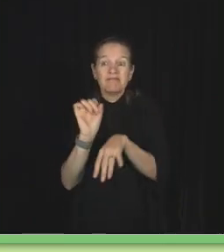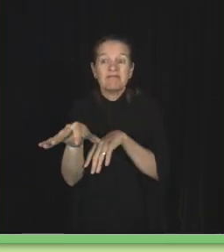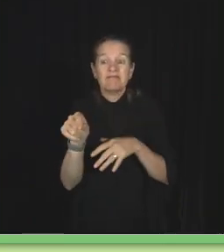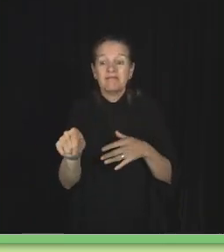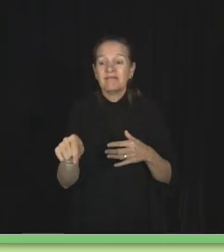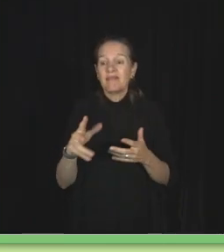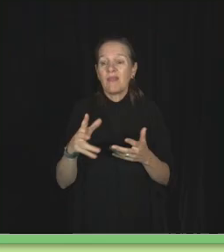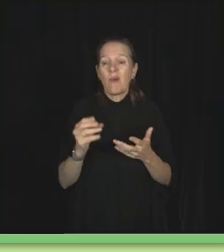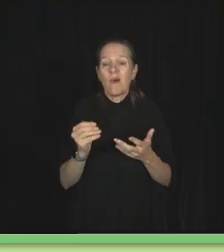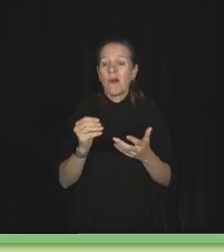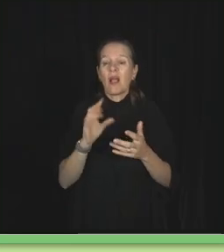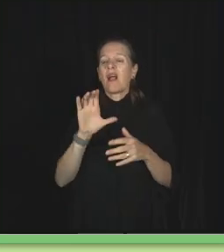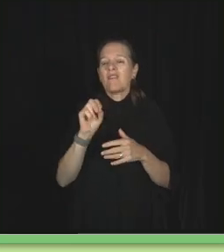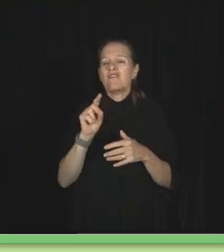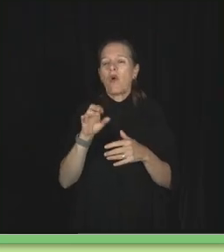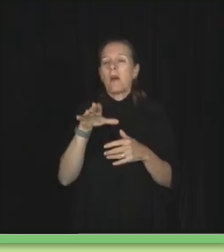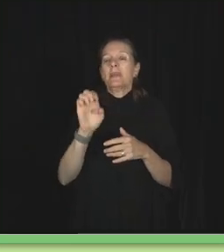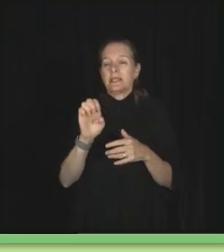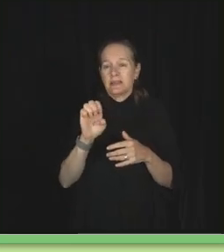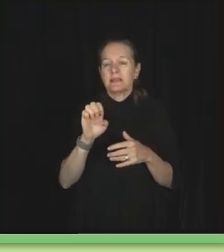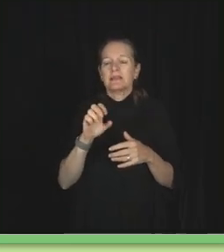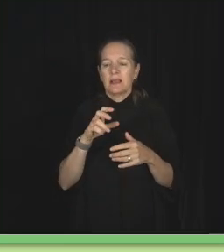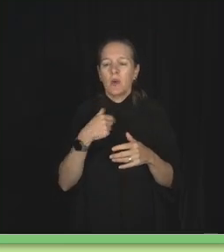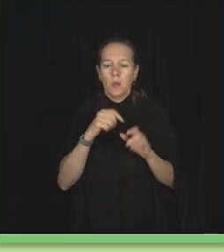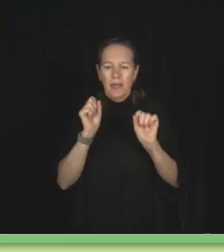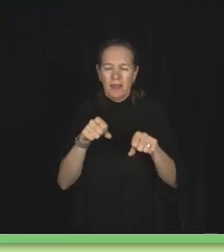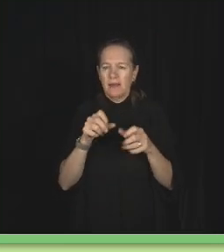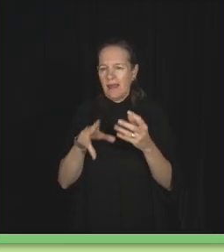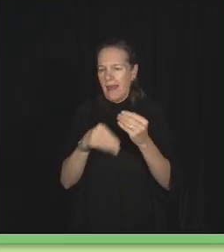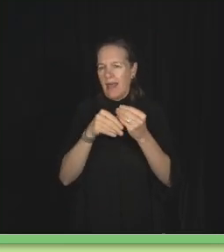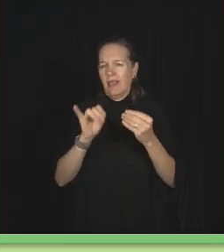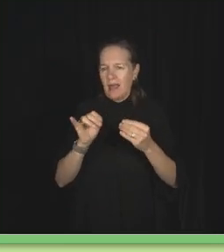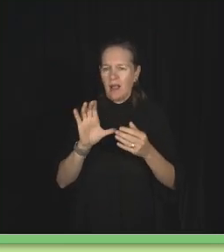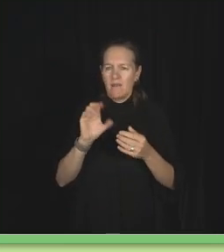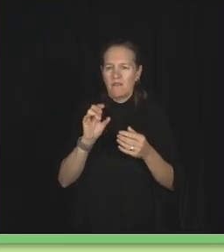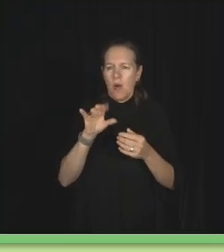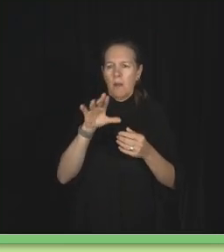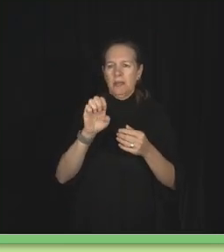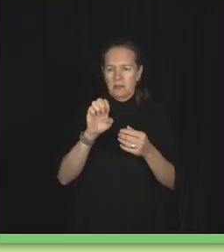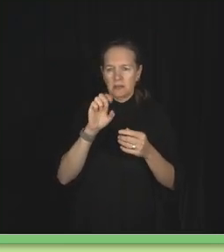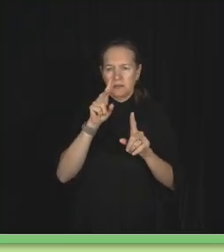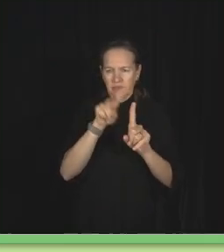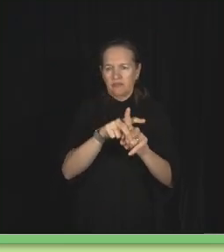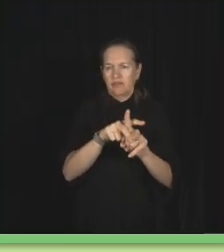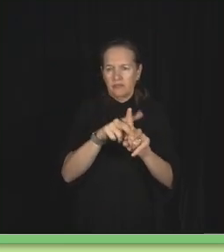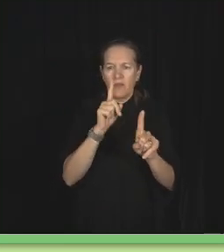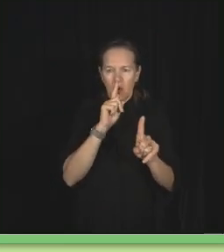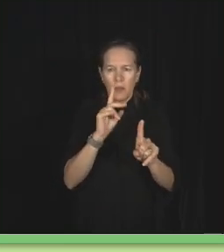are, consistent and stable on Kubernetes. So about 6 months ago, I announced a beta